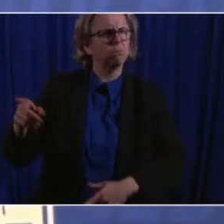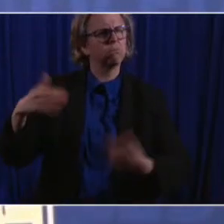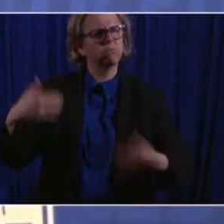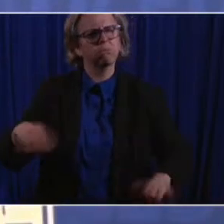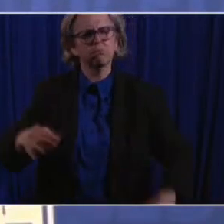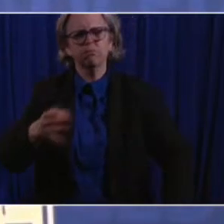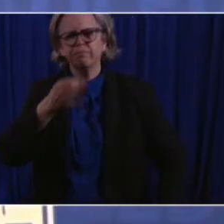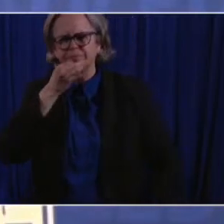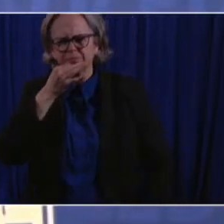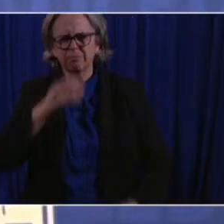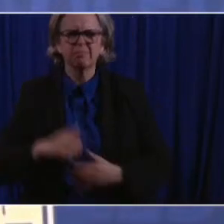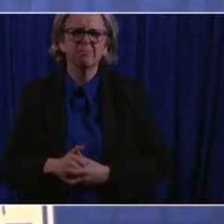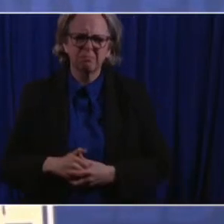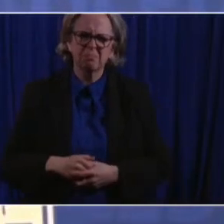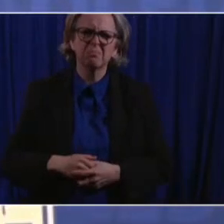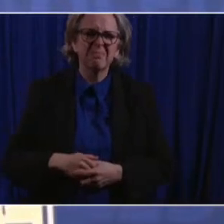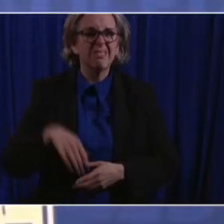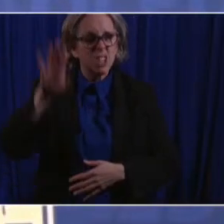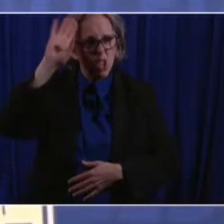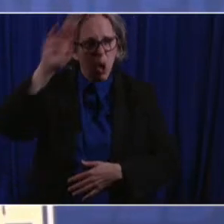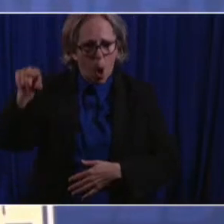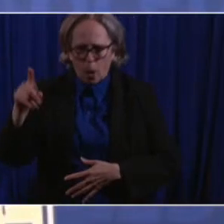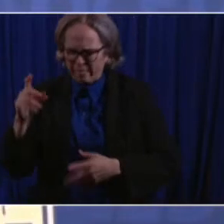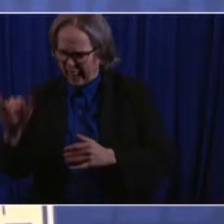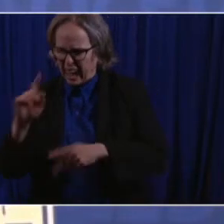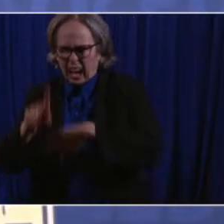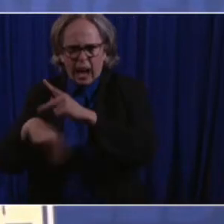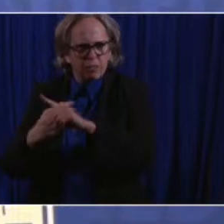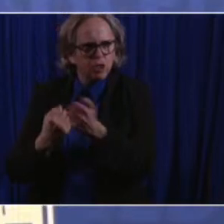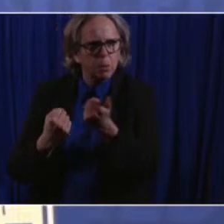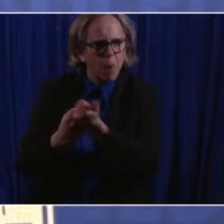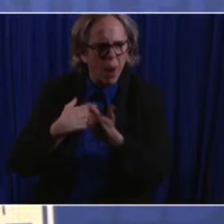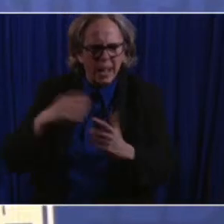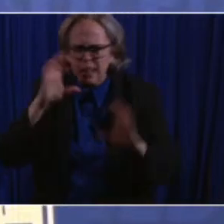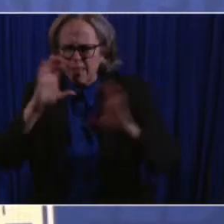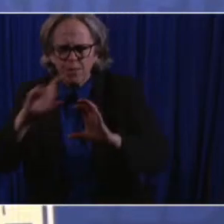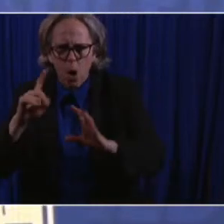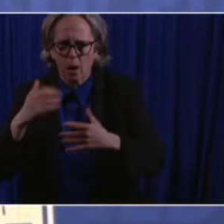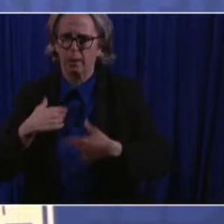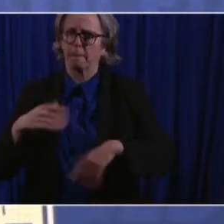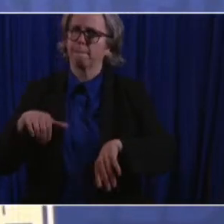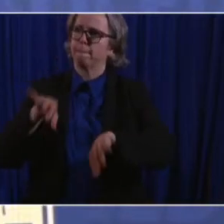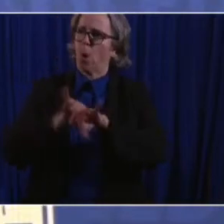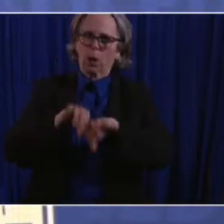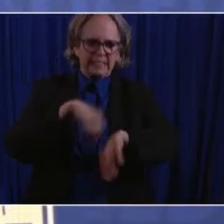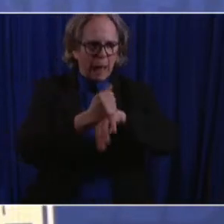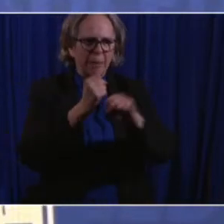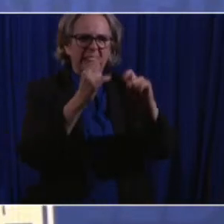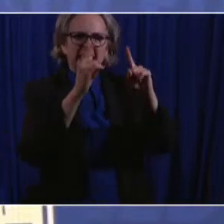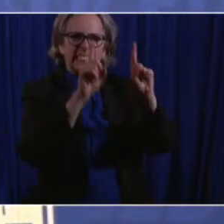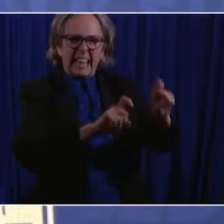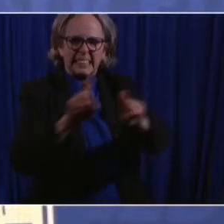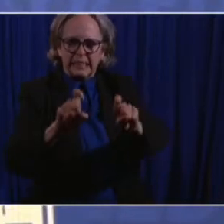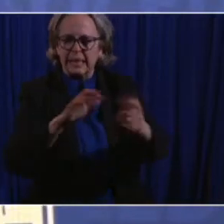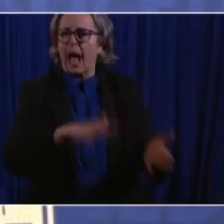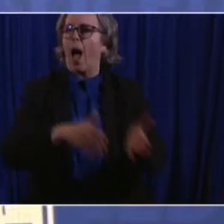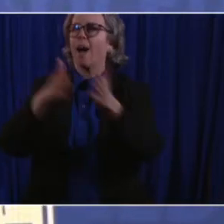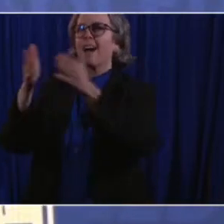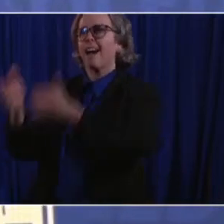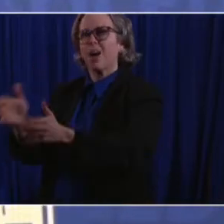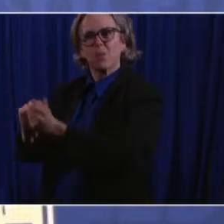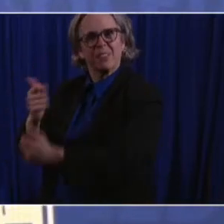to supply first much needed testing materials and now vaccines. There is clearly